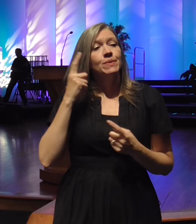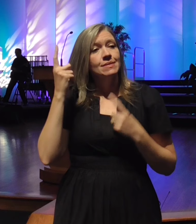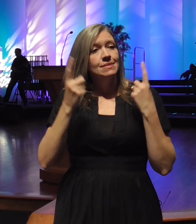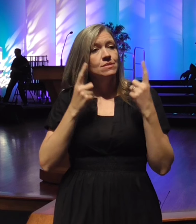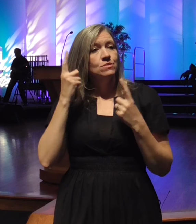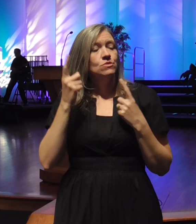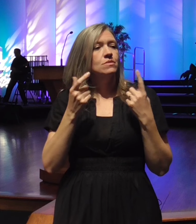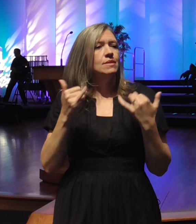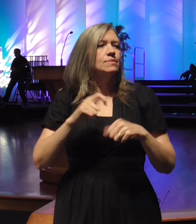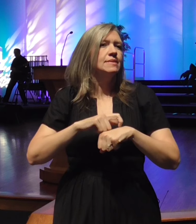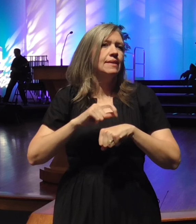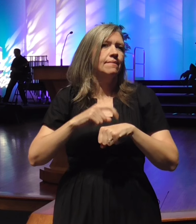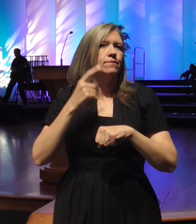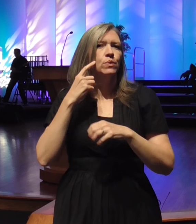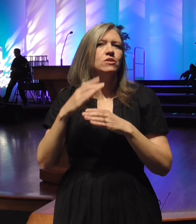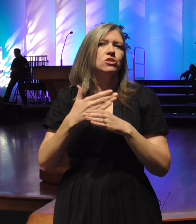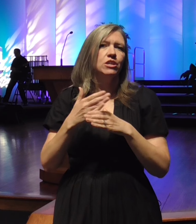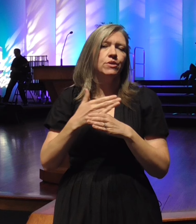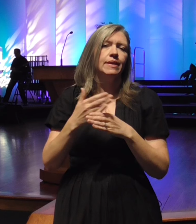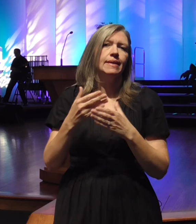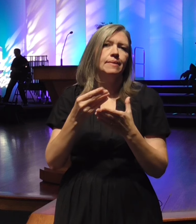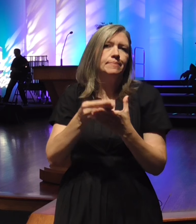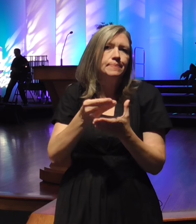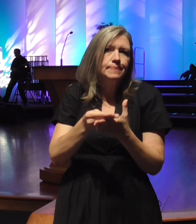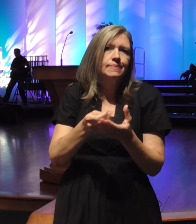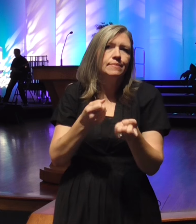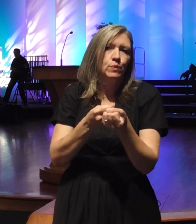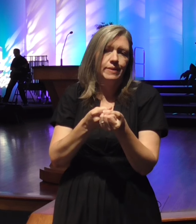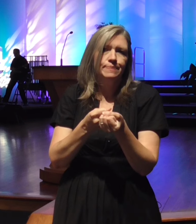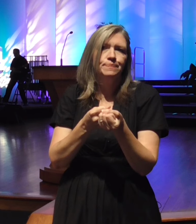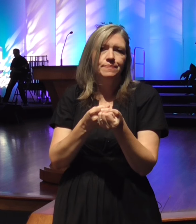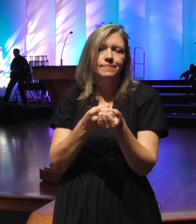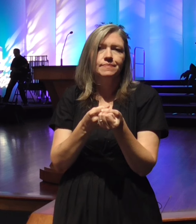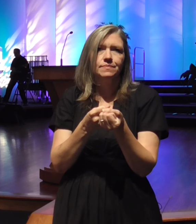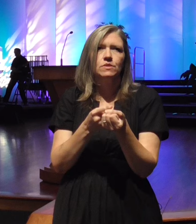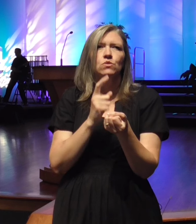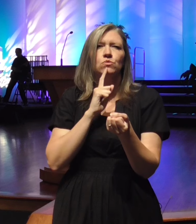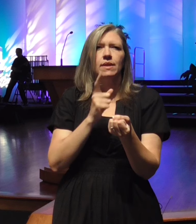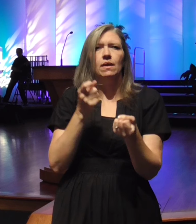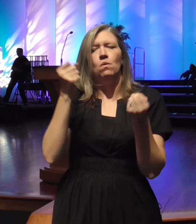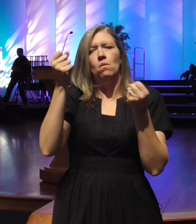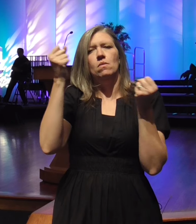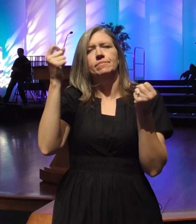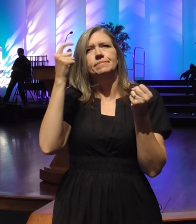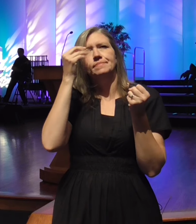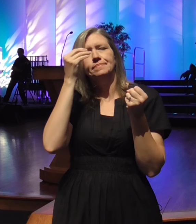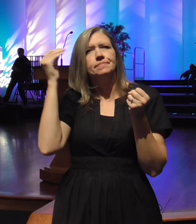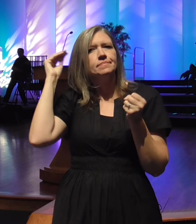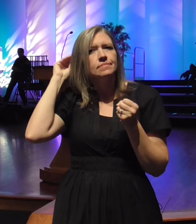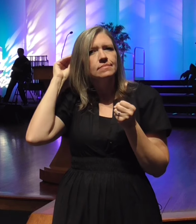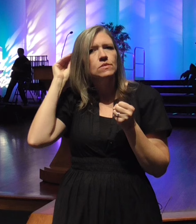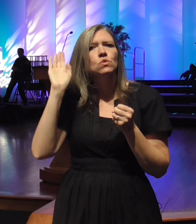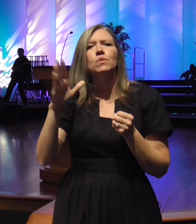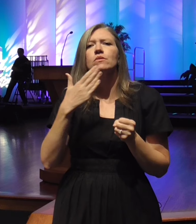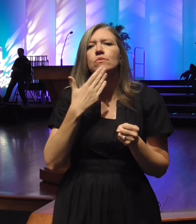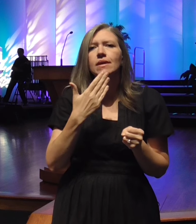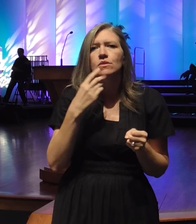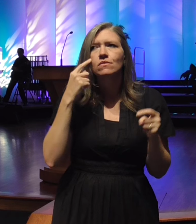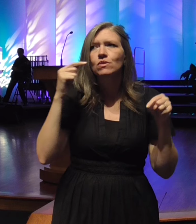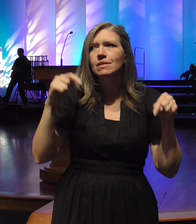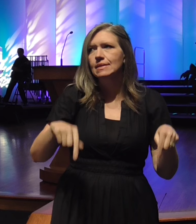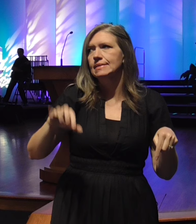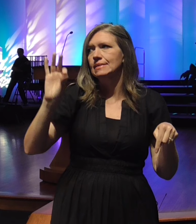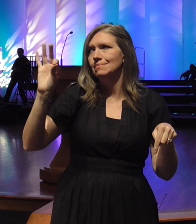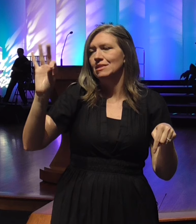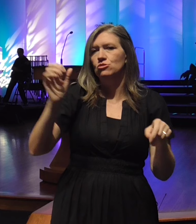so grateful, so very grateful. And I also invite you to consider, as we step into this time of sharing through tithes